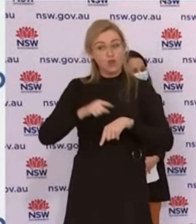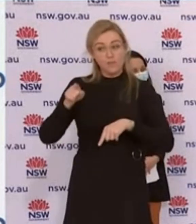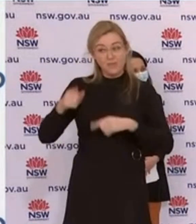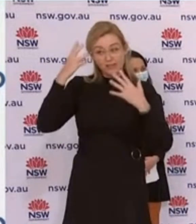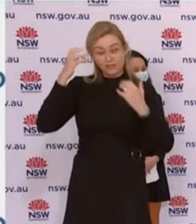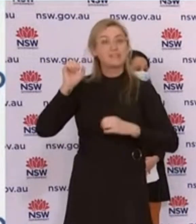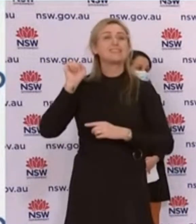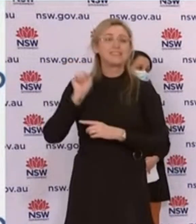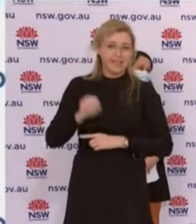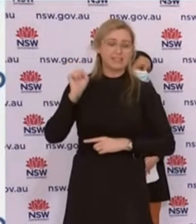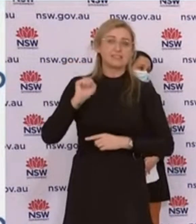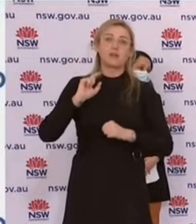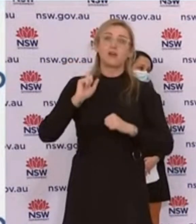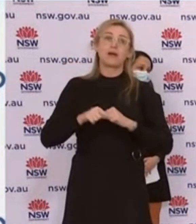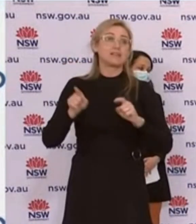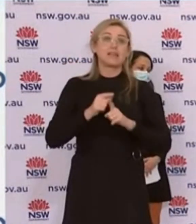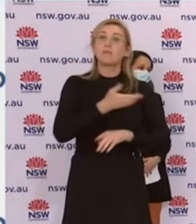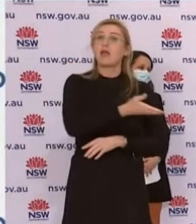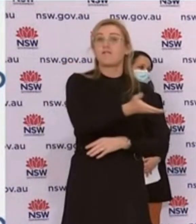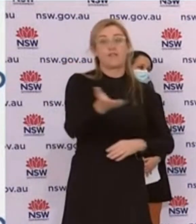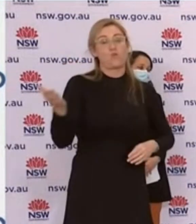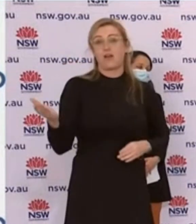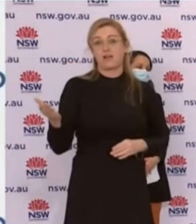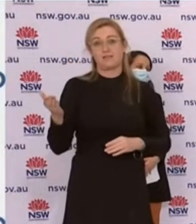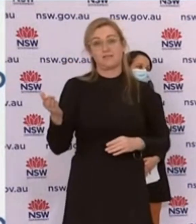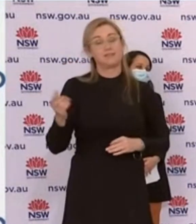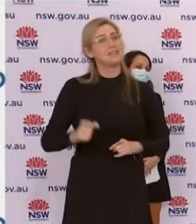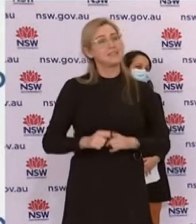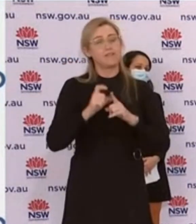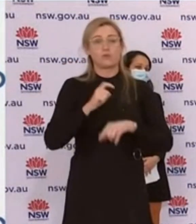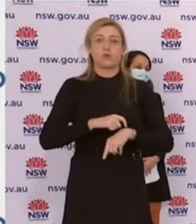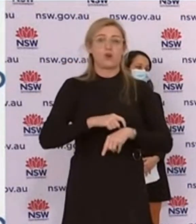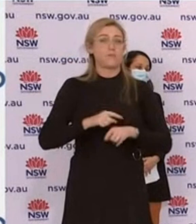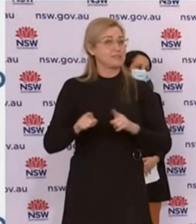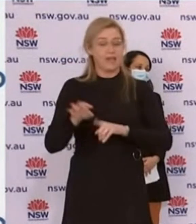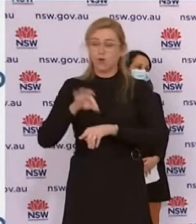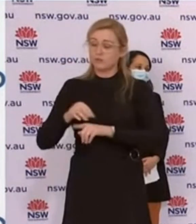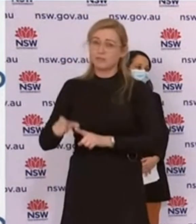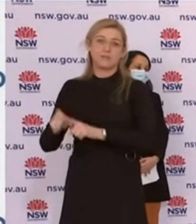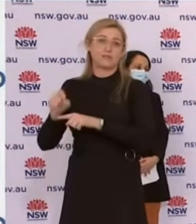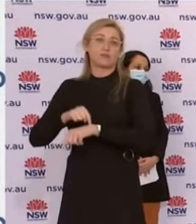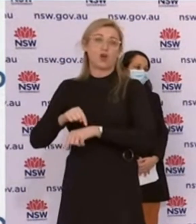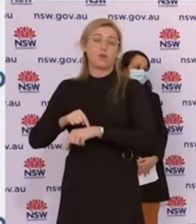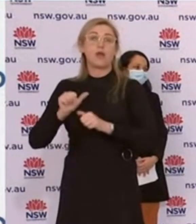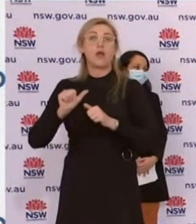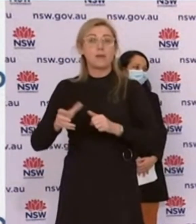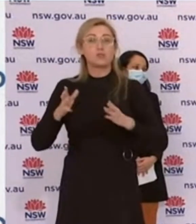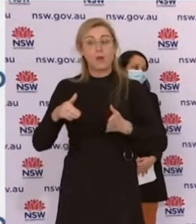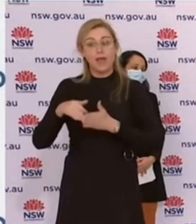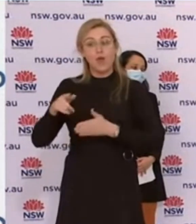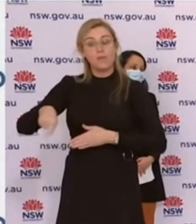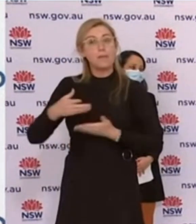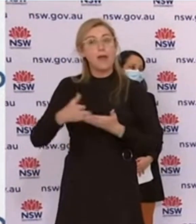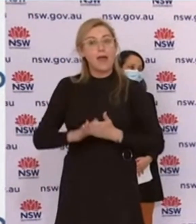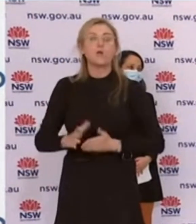Absolutely. But it's the most challenging time in all of our lives. And the best thing we can do to help our staff, our hospitals and the patients is to get